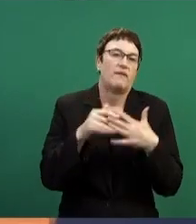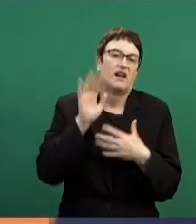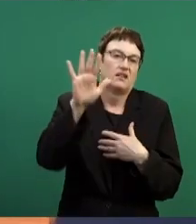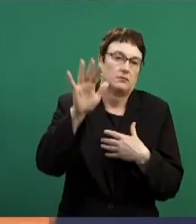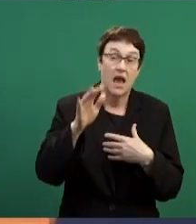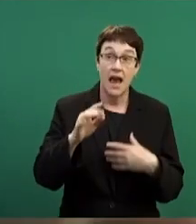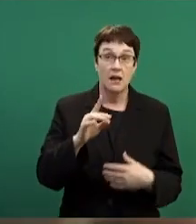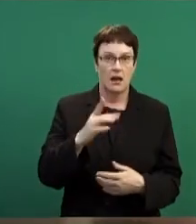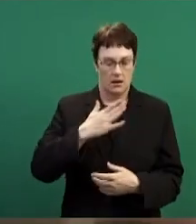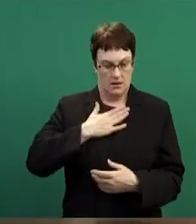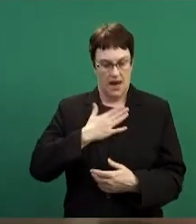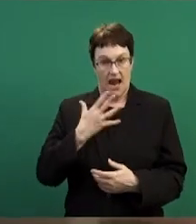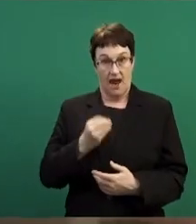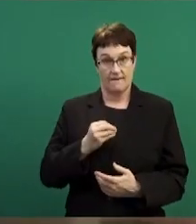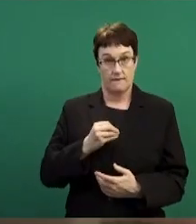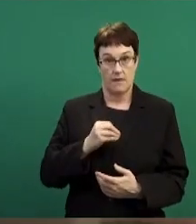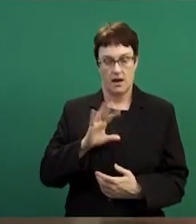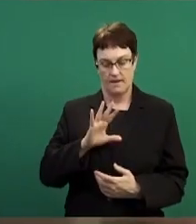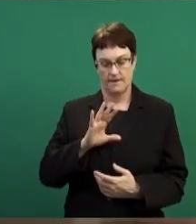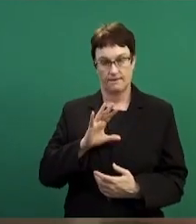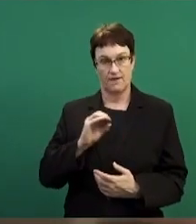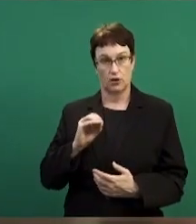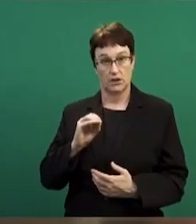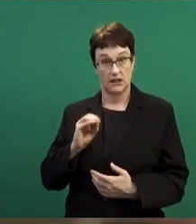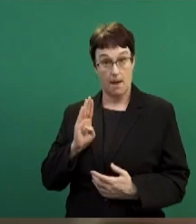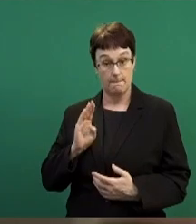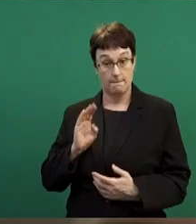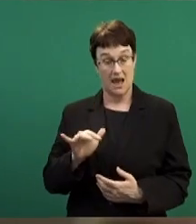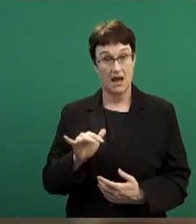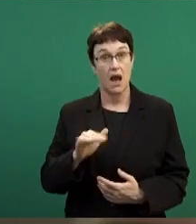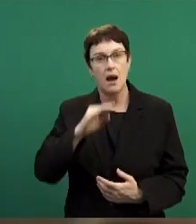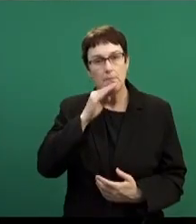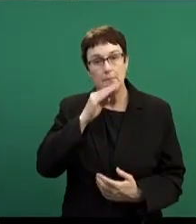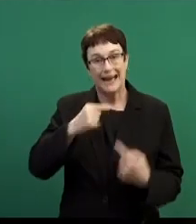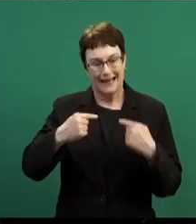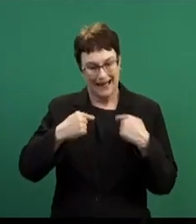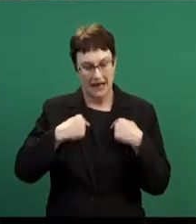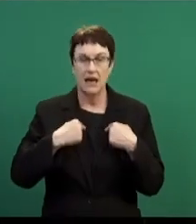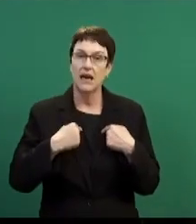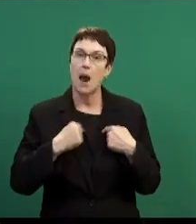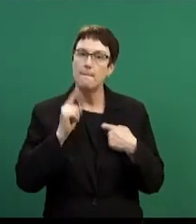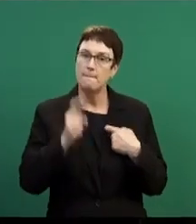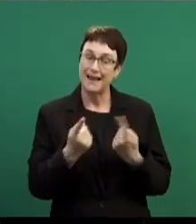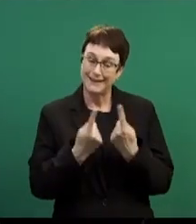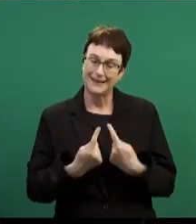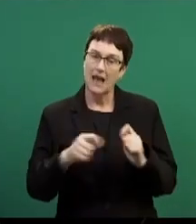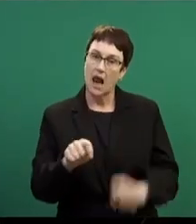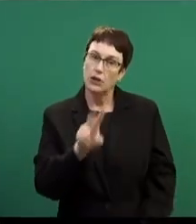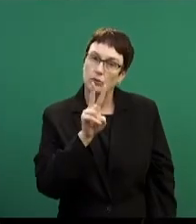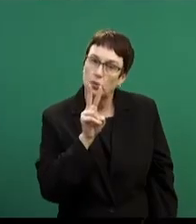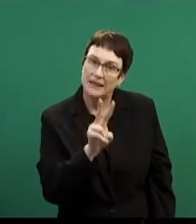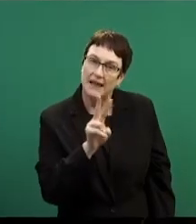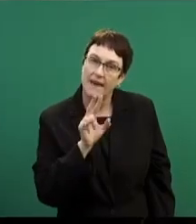$20. You have got to sell $25 billion of underlying assets.